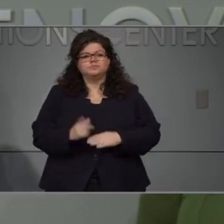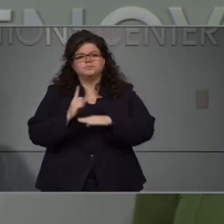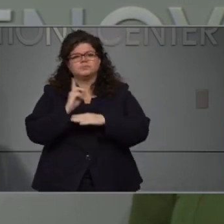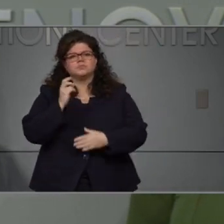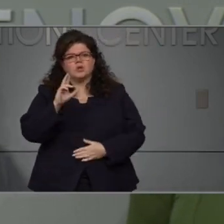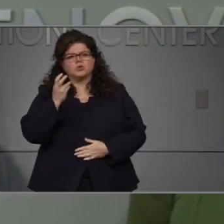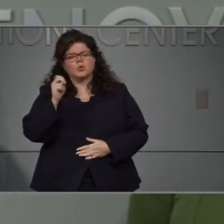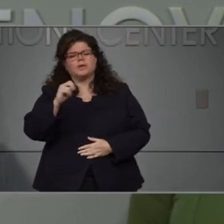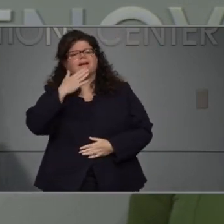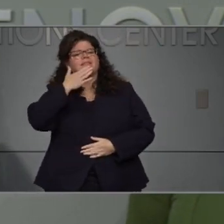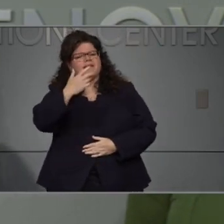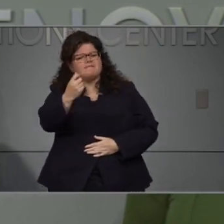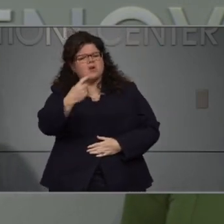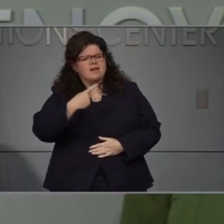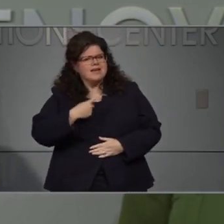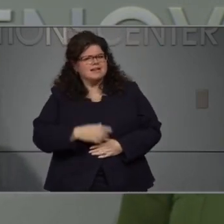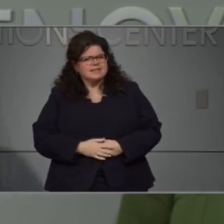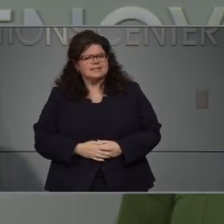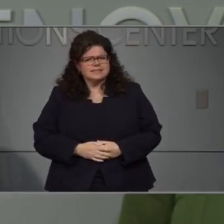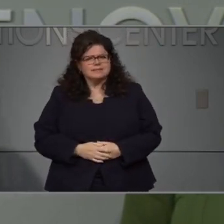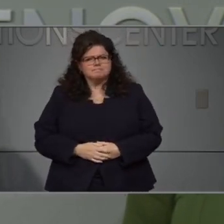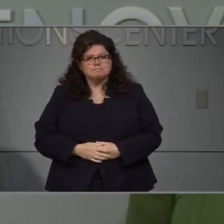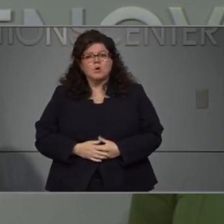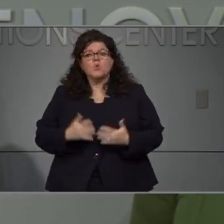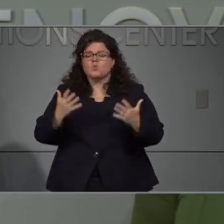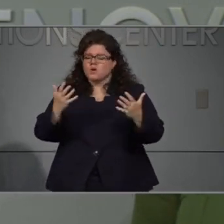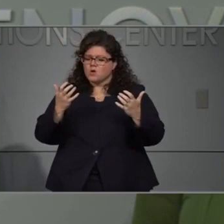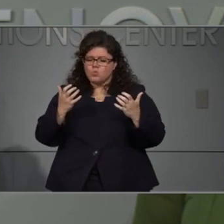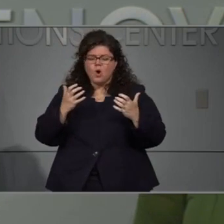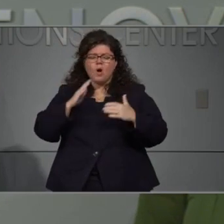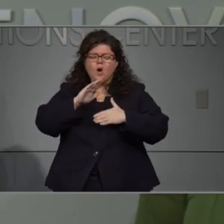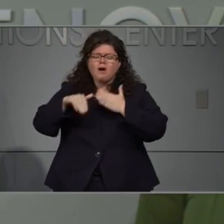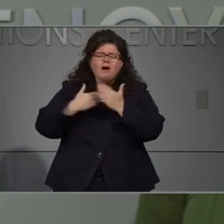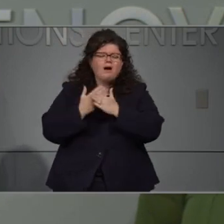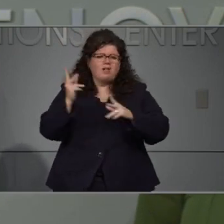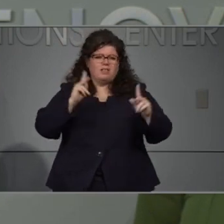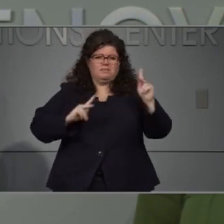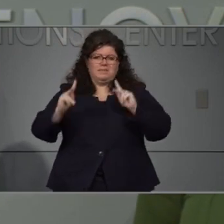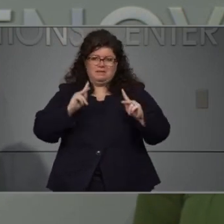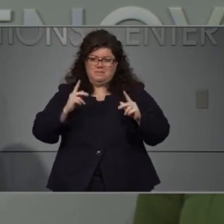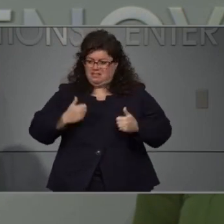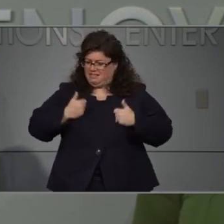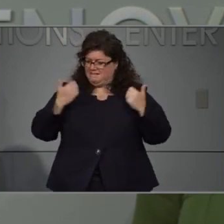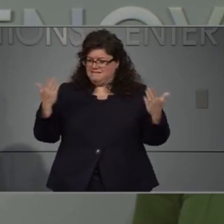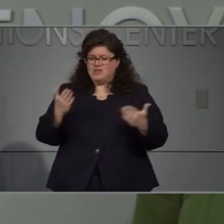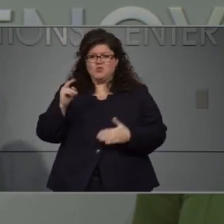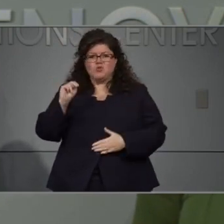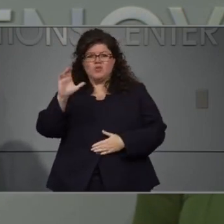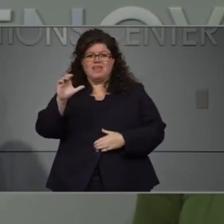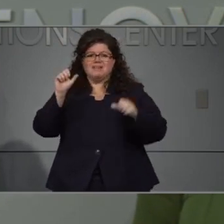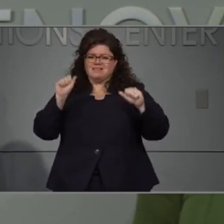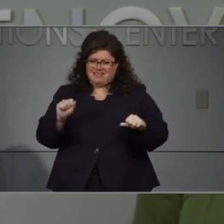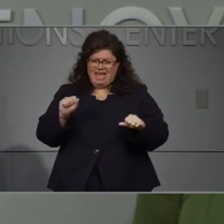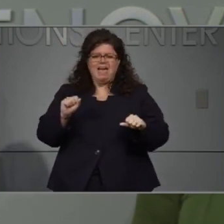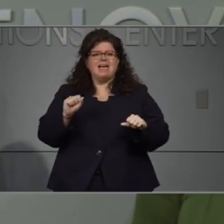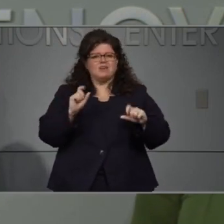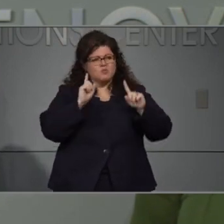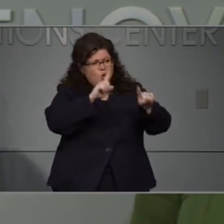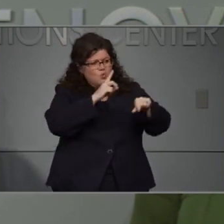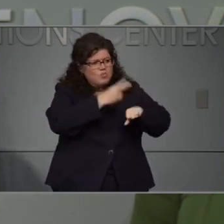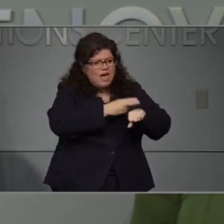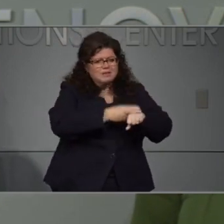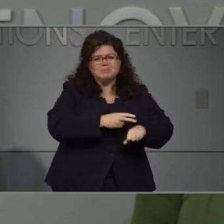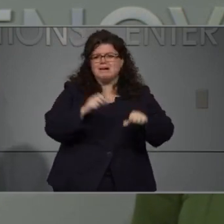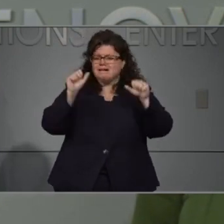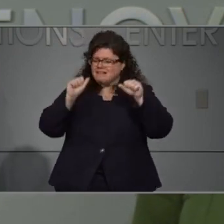question because we want to make sure that we have accessible care for everyone who is here in North Carolina. As you know, our hospital systems